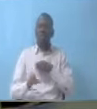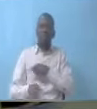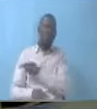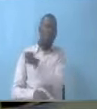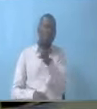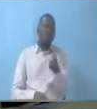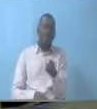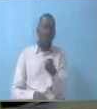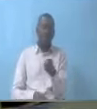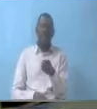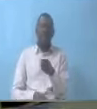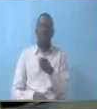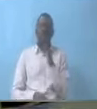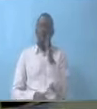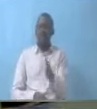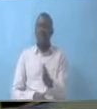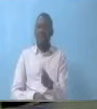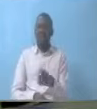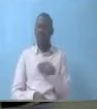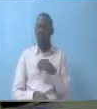been tossed out.